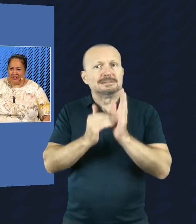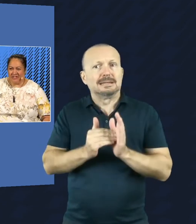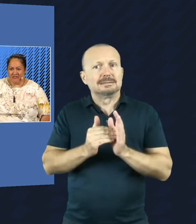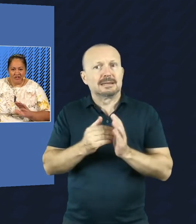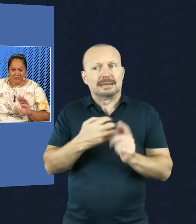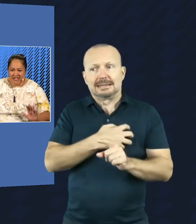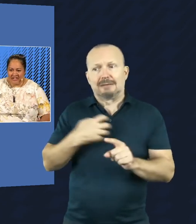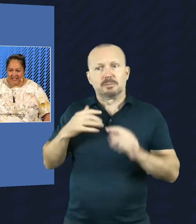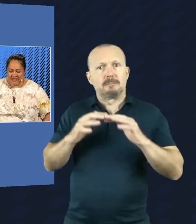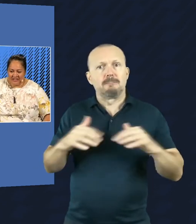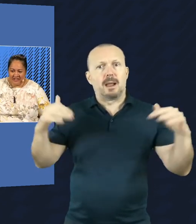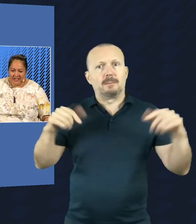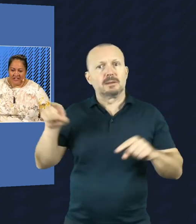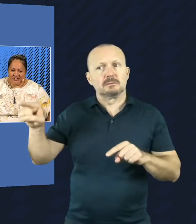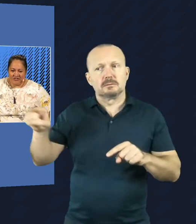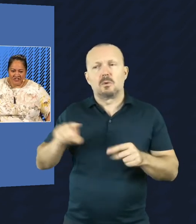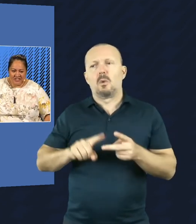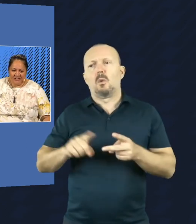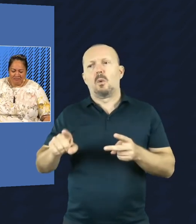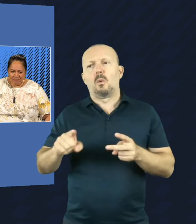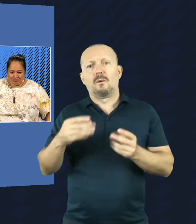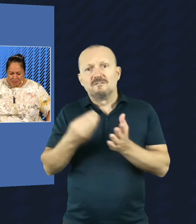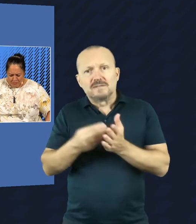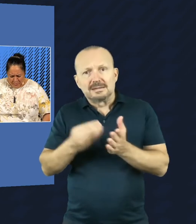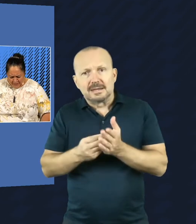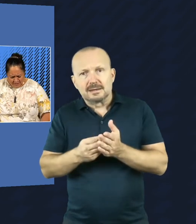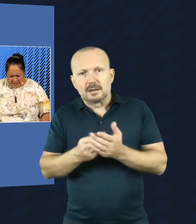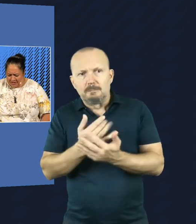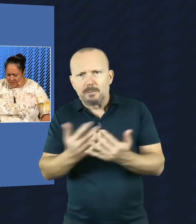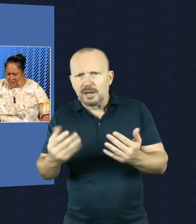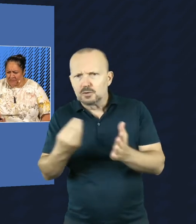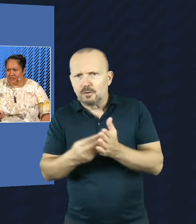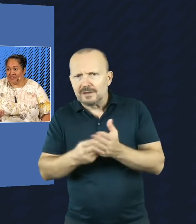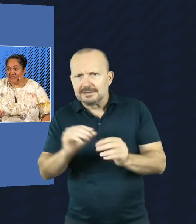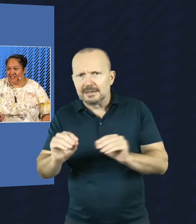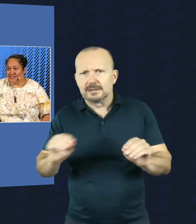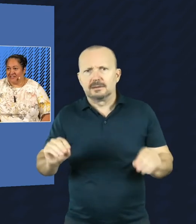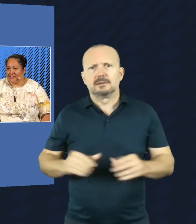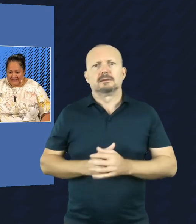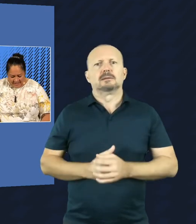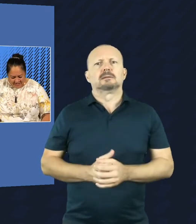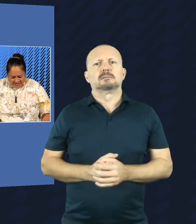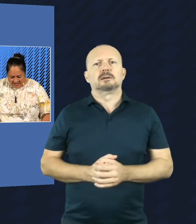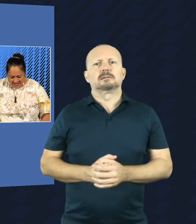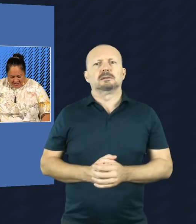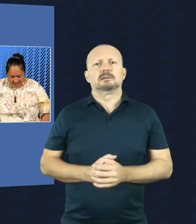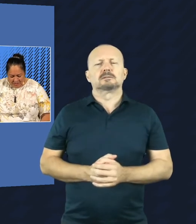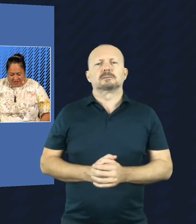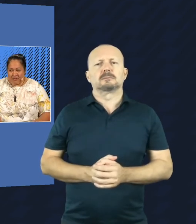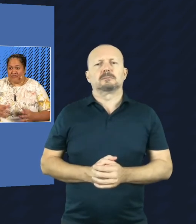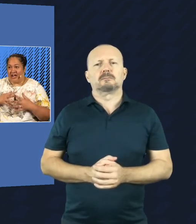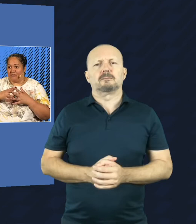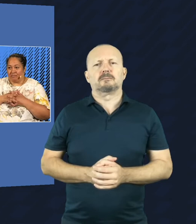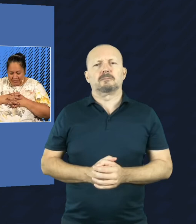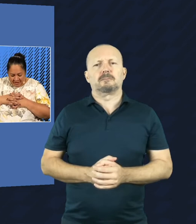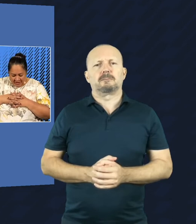region, and there are many other uses there. Okay, so I'll move on. And this is just an image